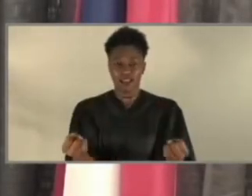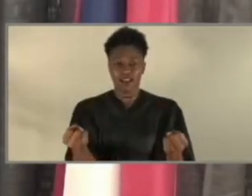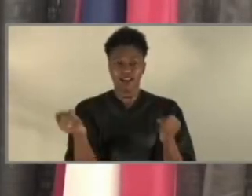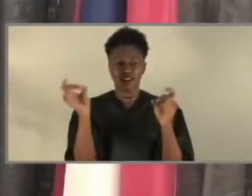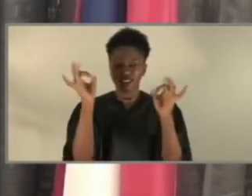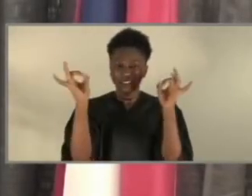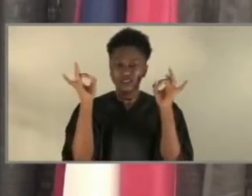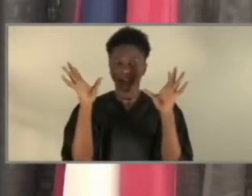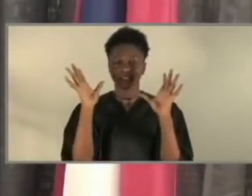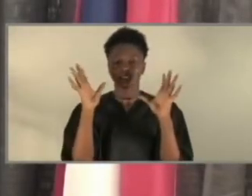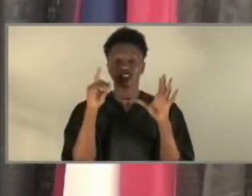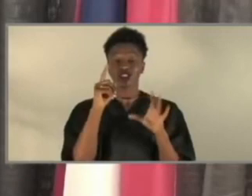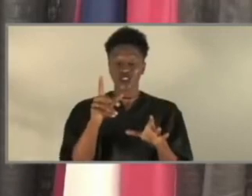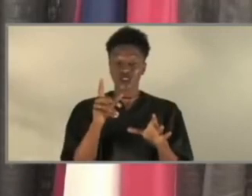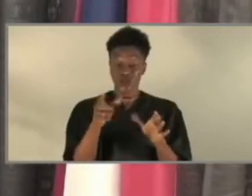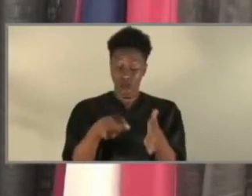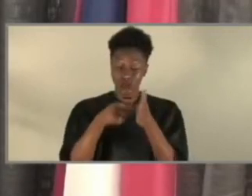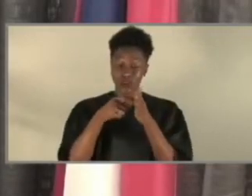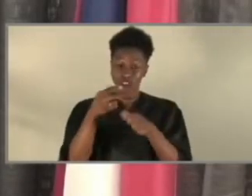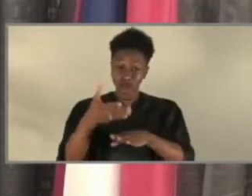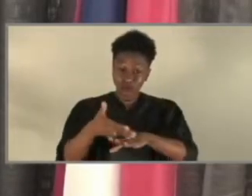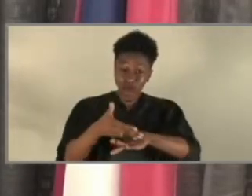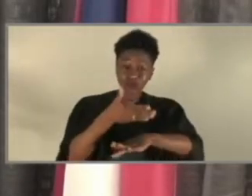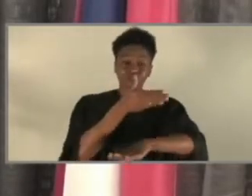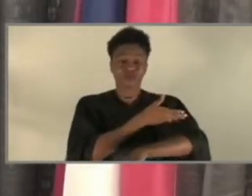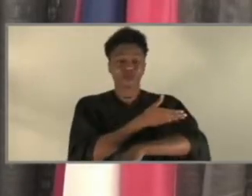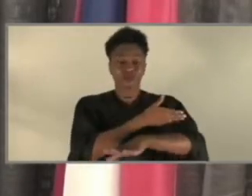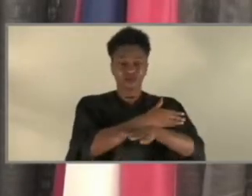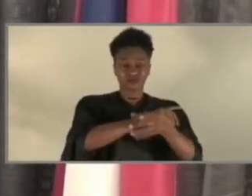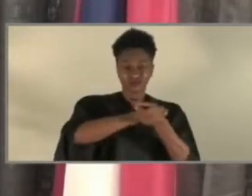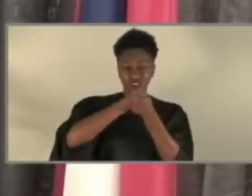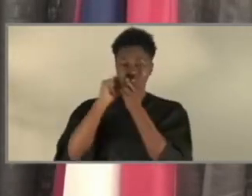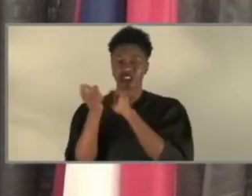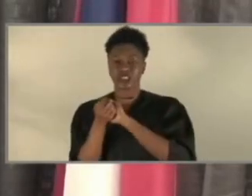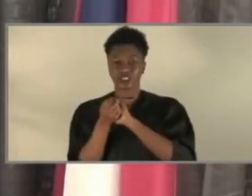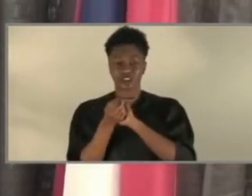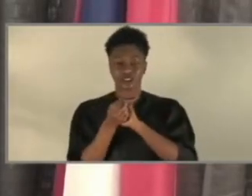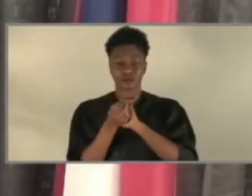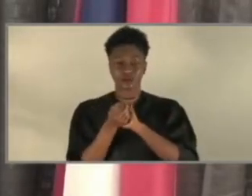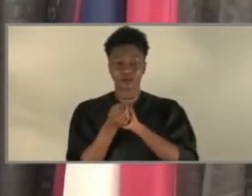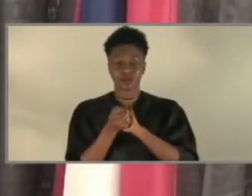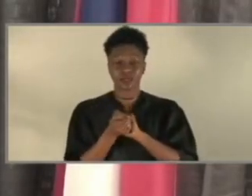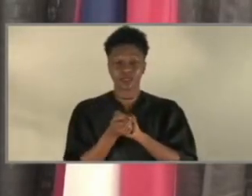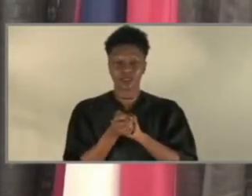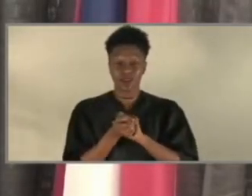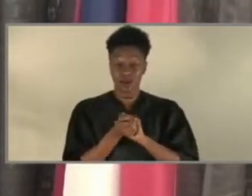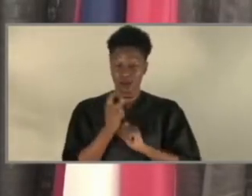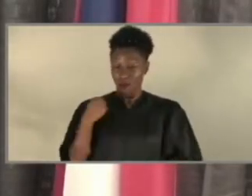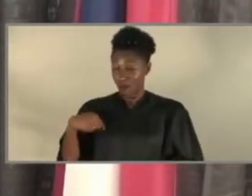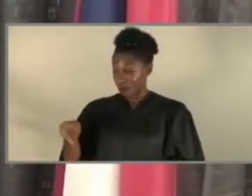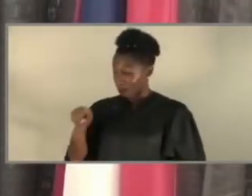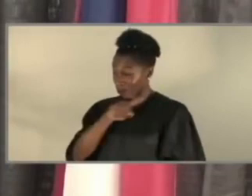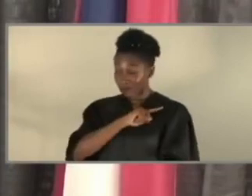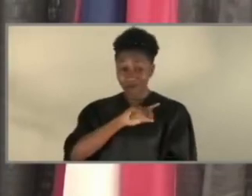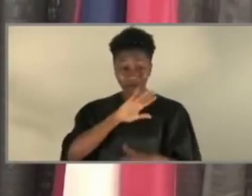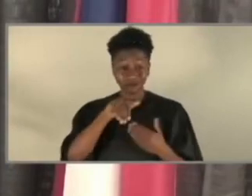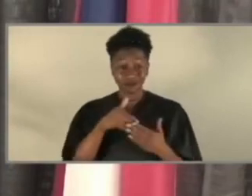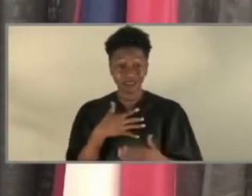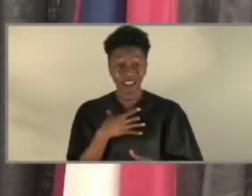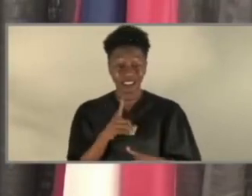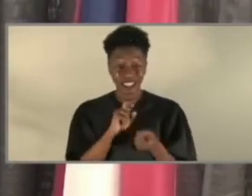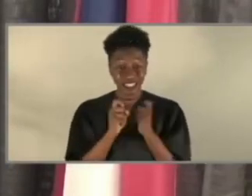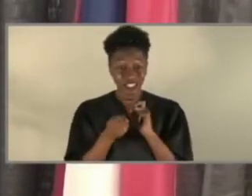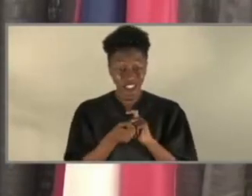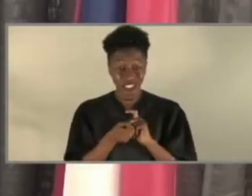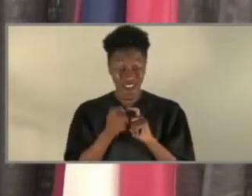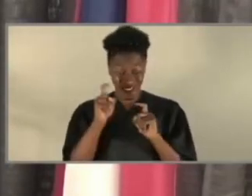required to grow and to change. Not one of us likes the changes that have been